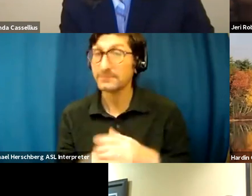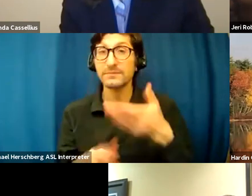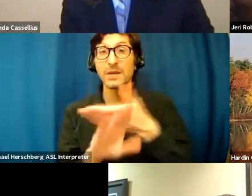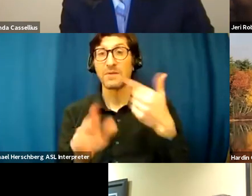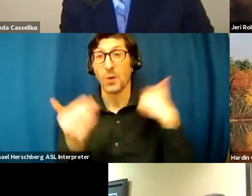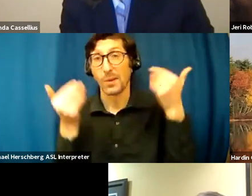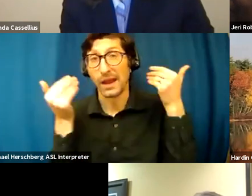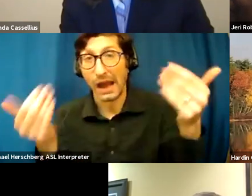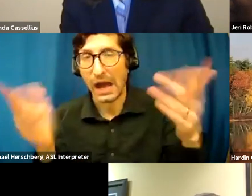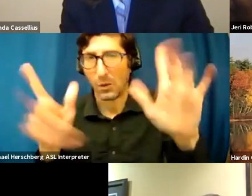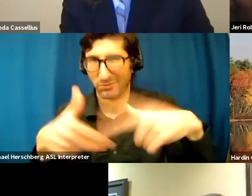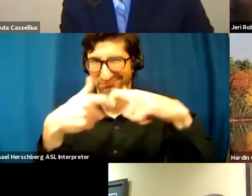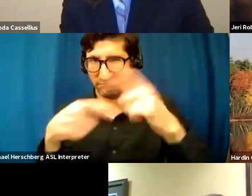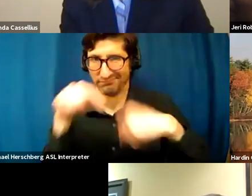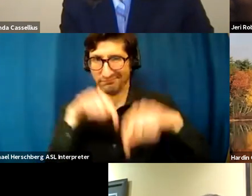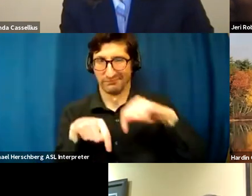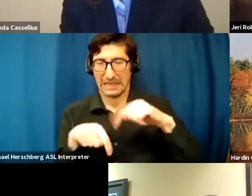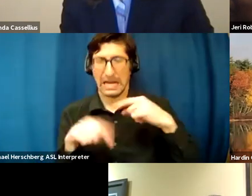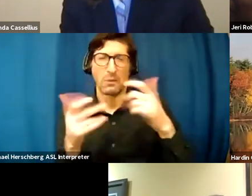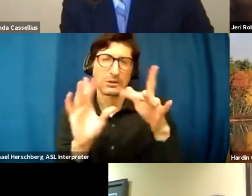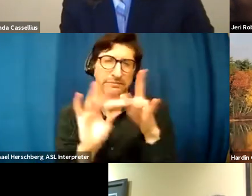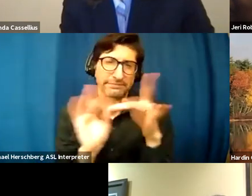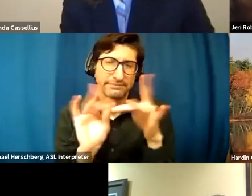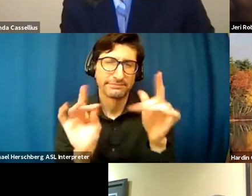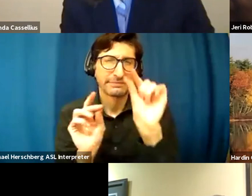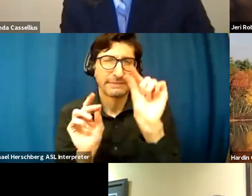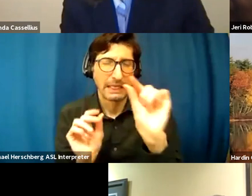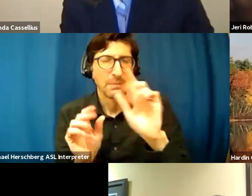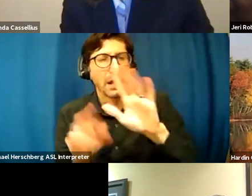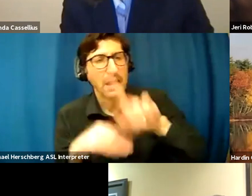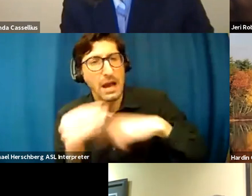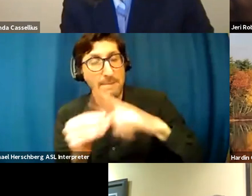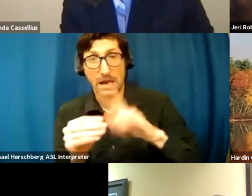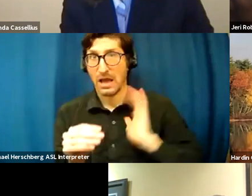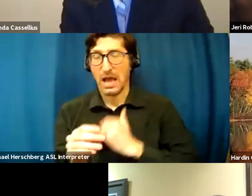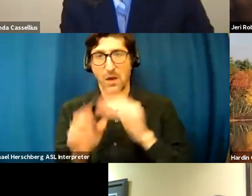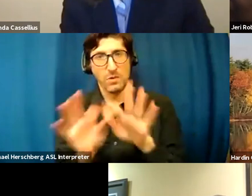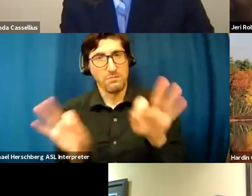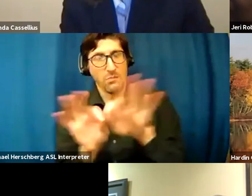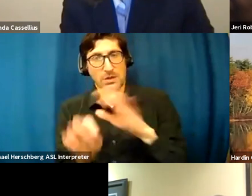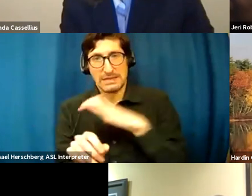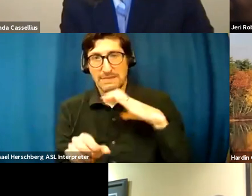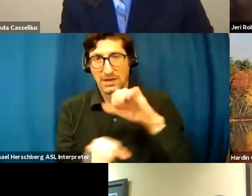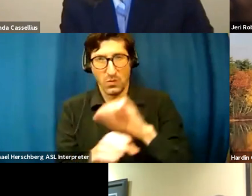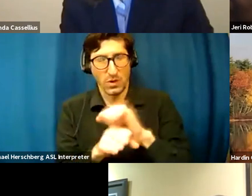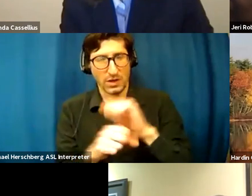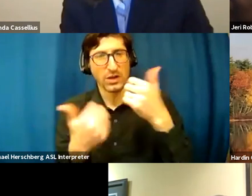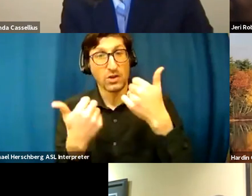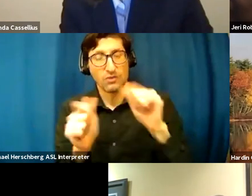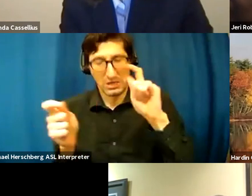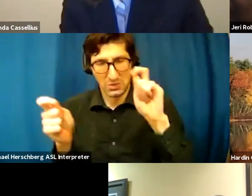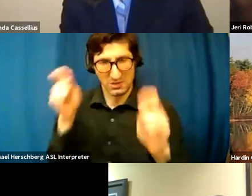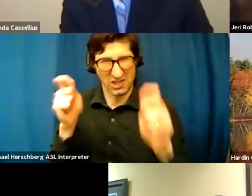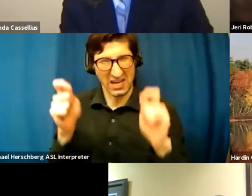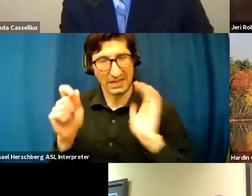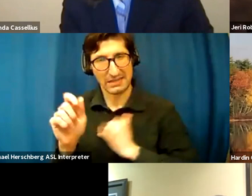this evening, I would like to say a few words about the important work that the committee is doing to shape the focus of our work